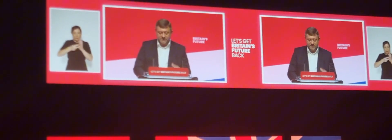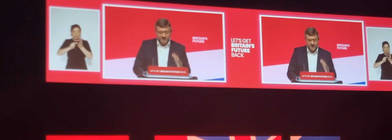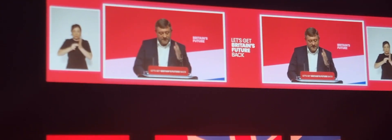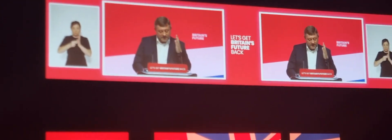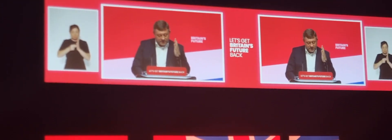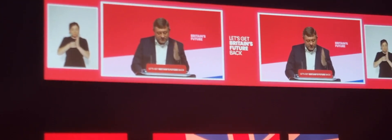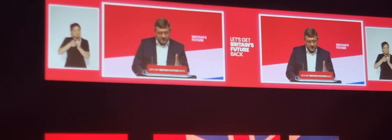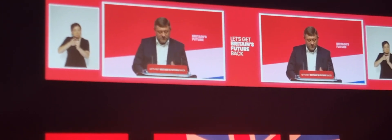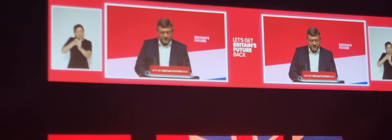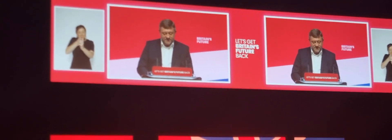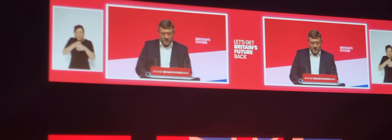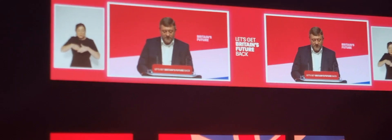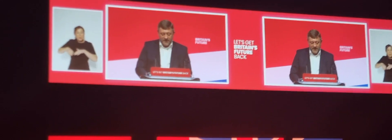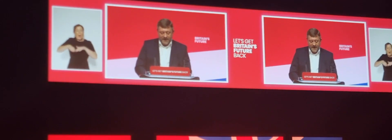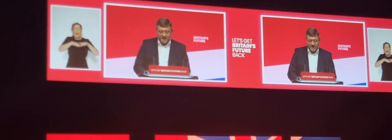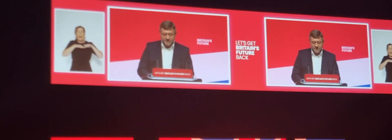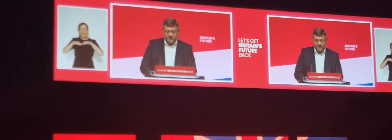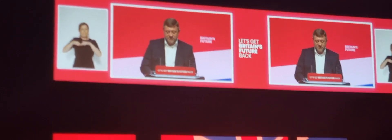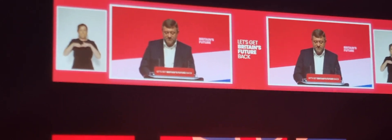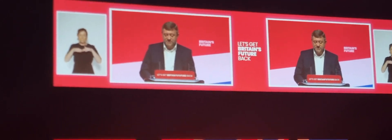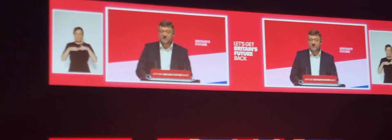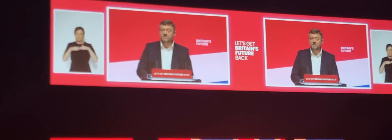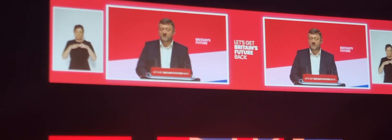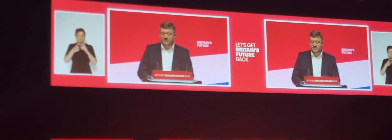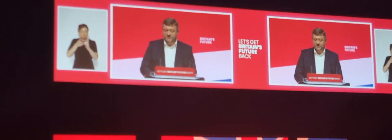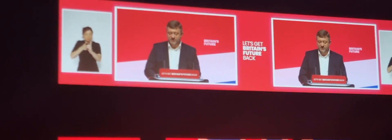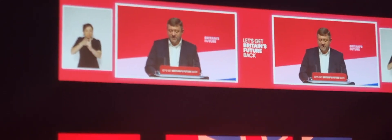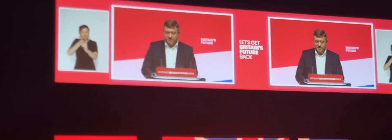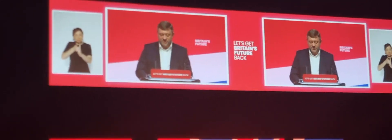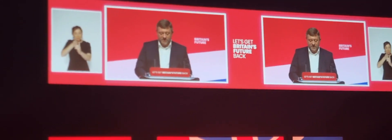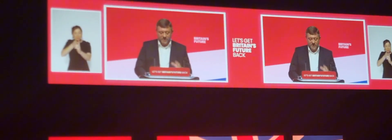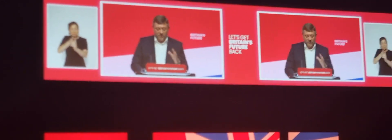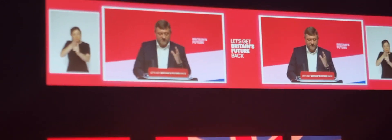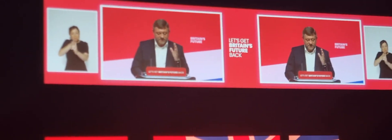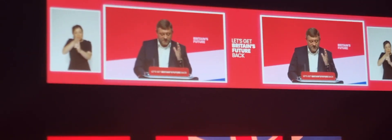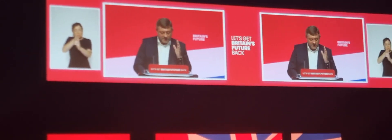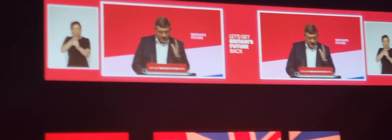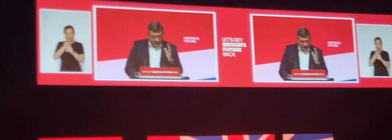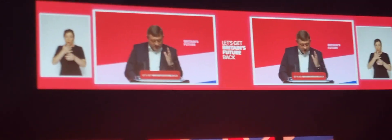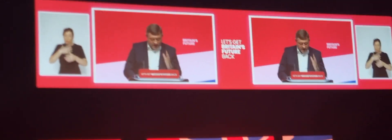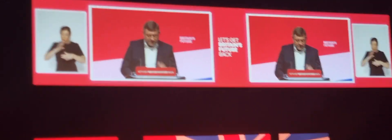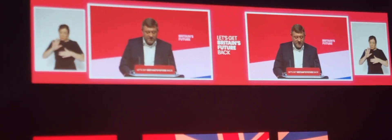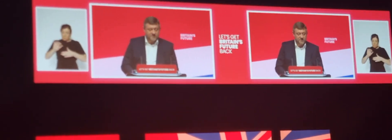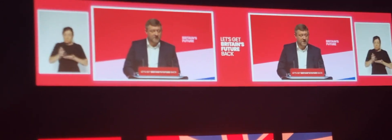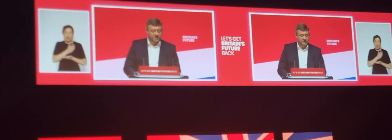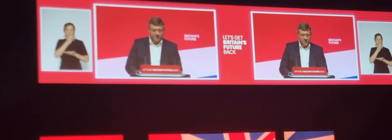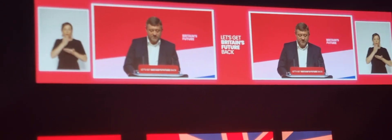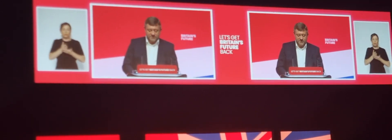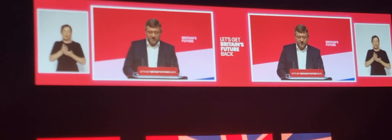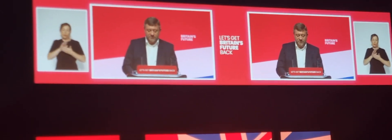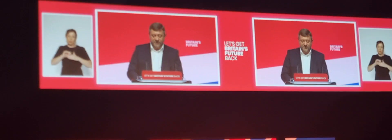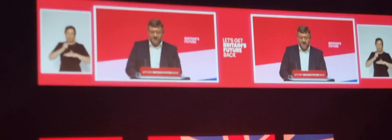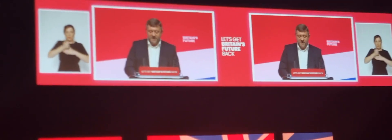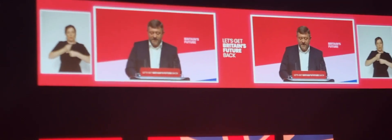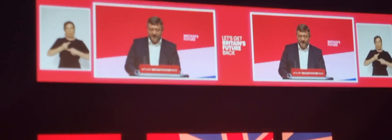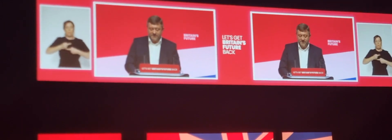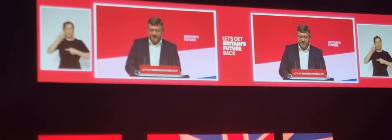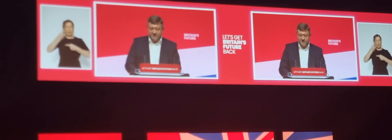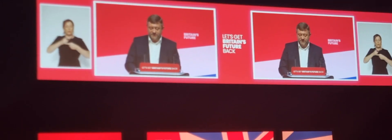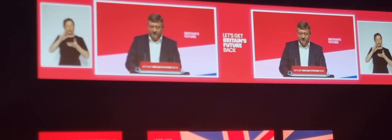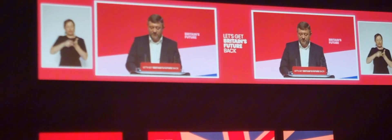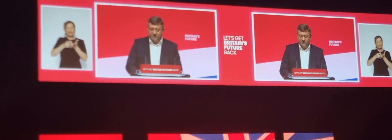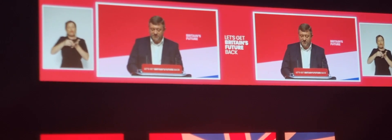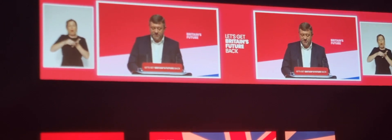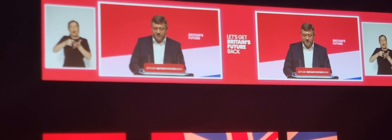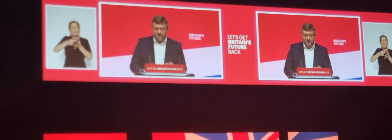same object and contribute with our action to its achievement. Restoration of the 1991 borders include Crimea,